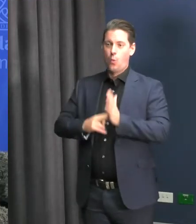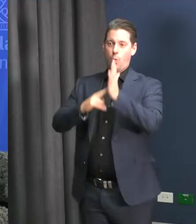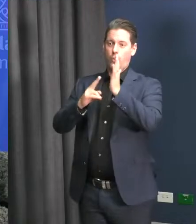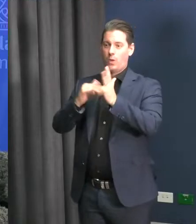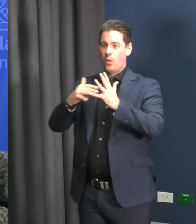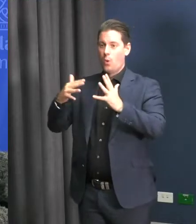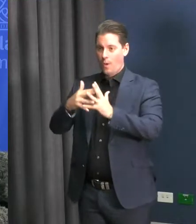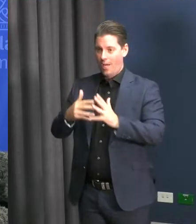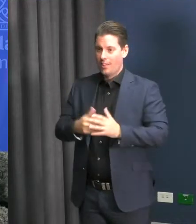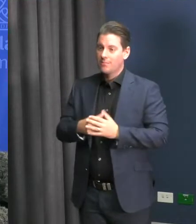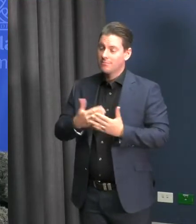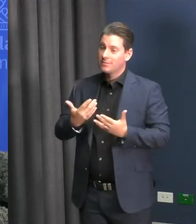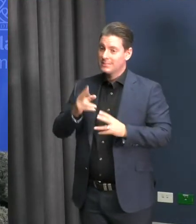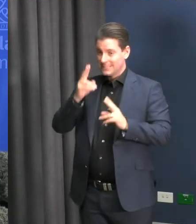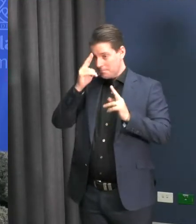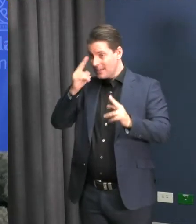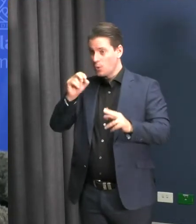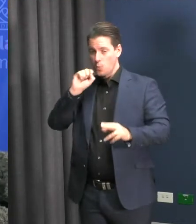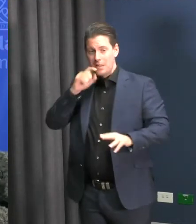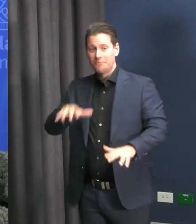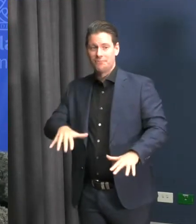expected in the coming days.